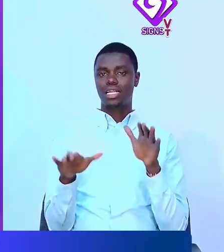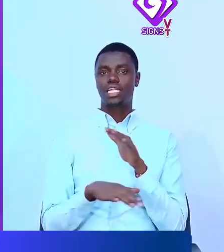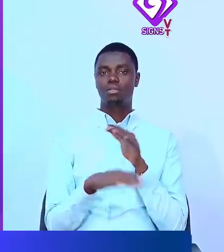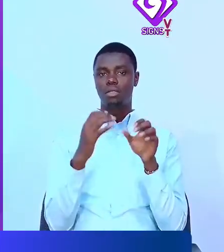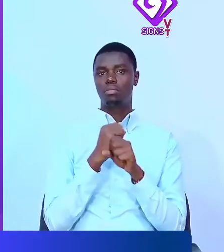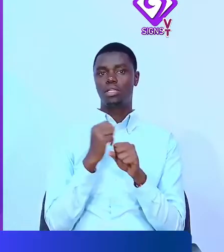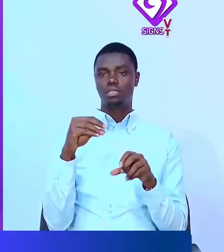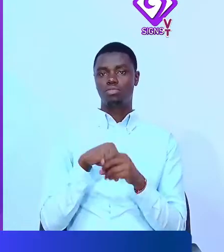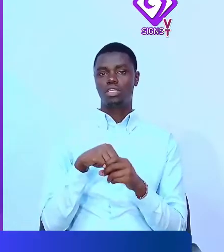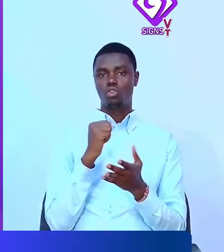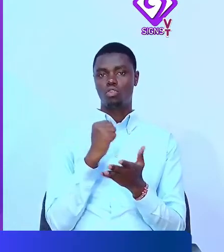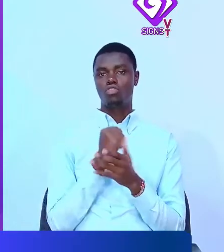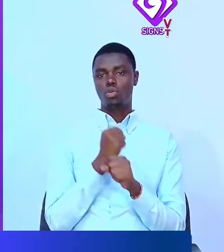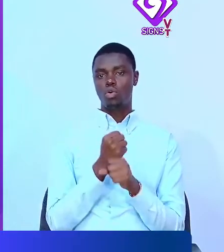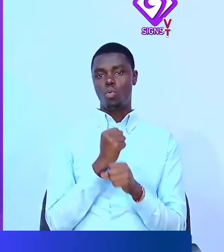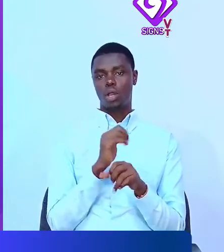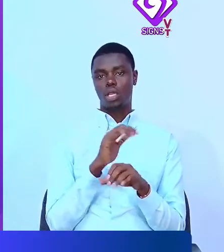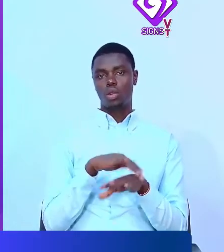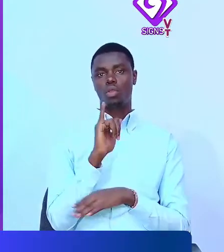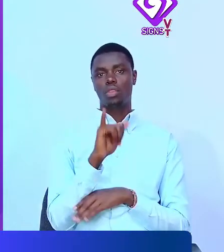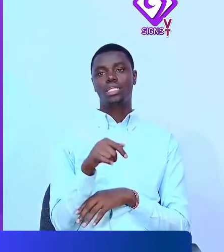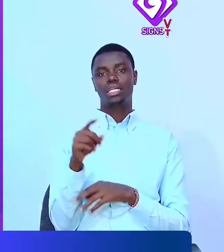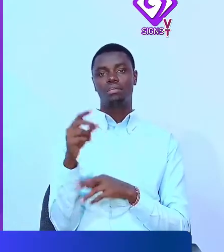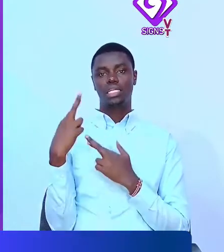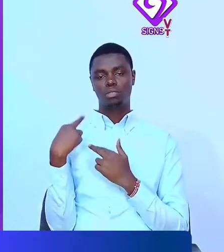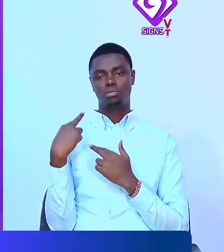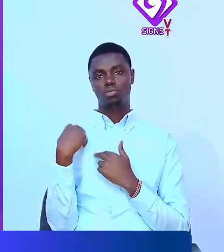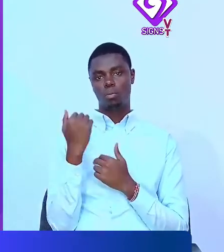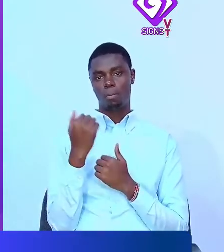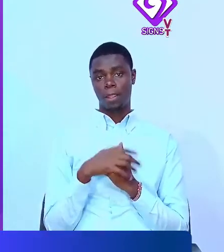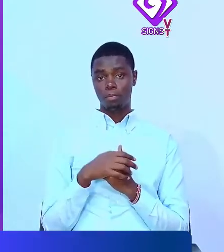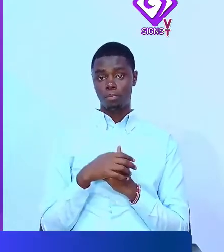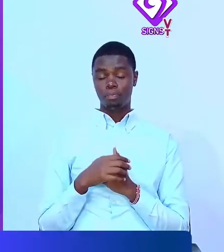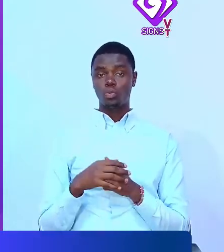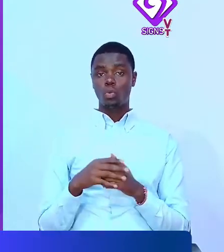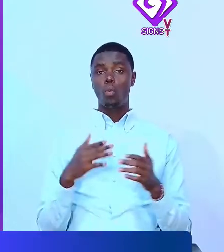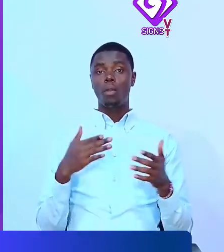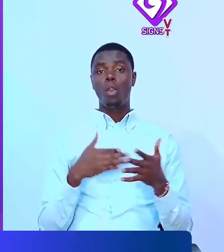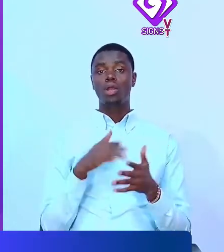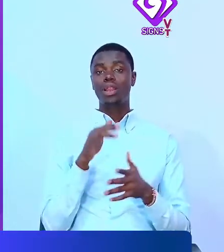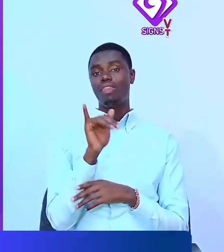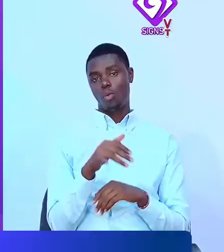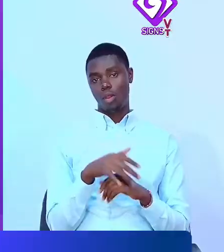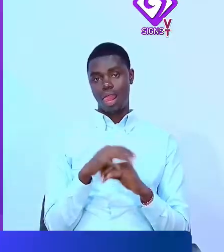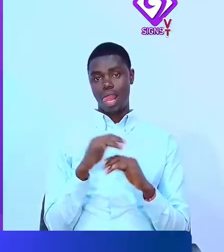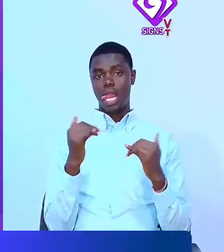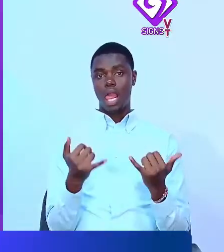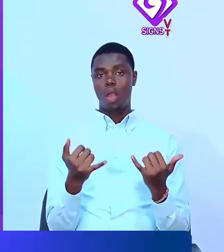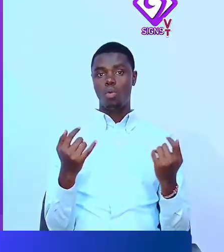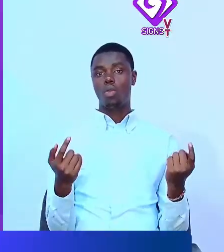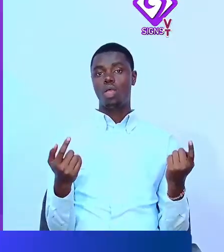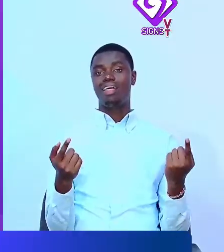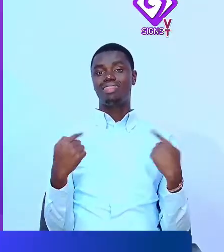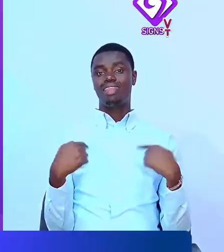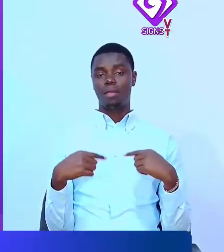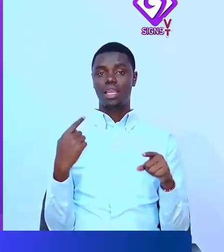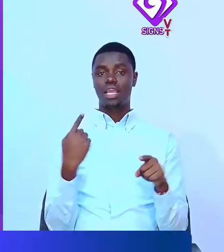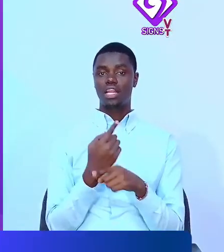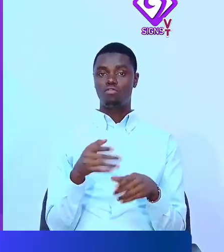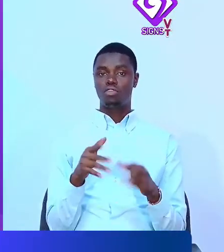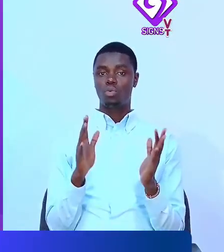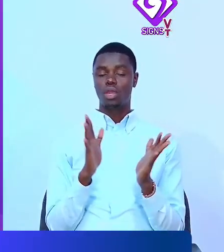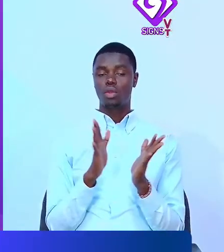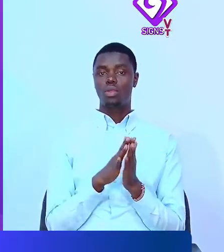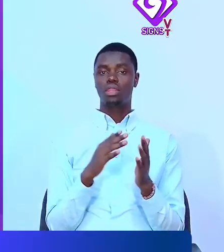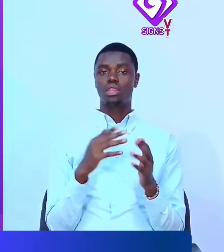actually in that office working on it. Was the one in charge of interior, isn't it? So we blocked that one. Now they are coming in different ways now to reward the